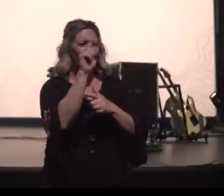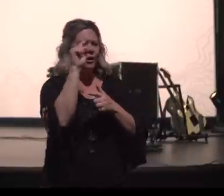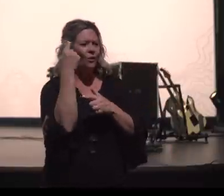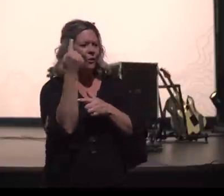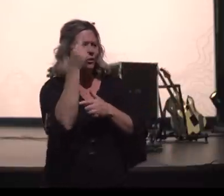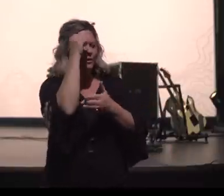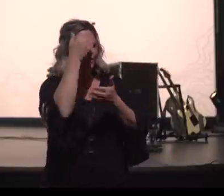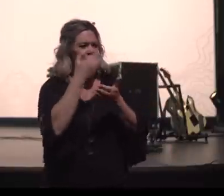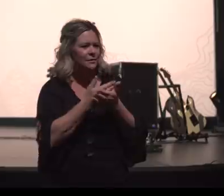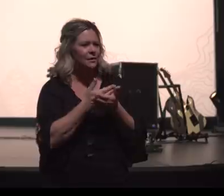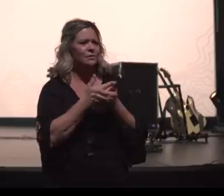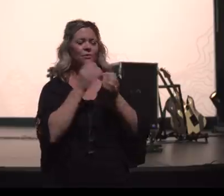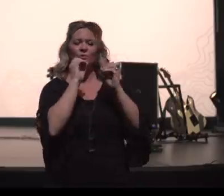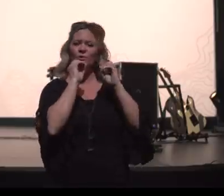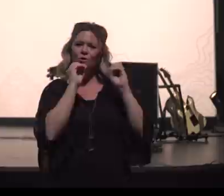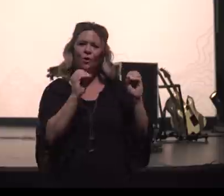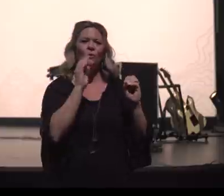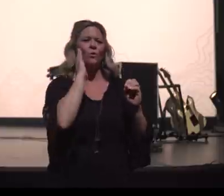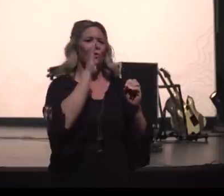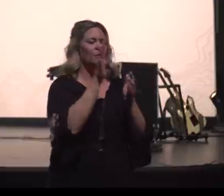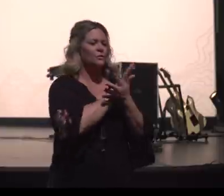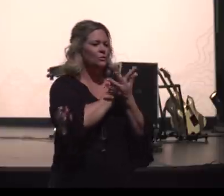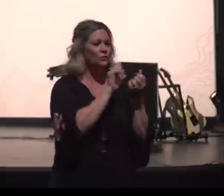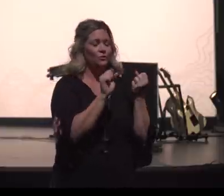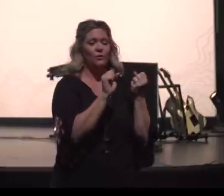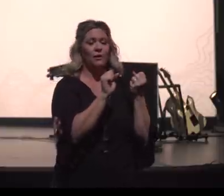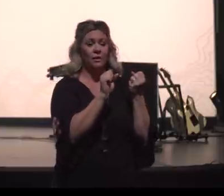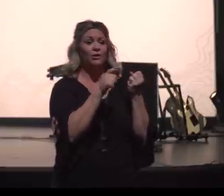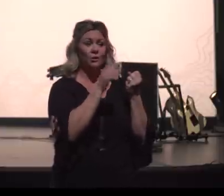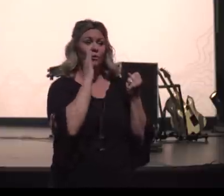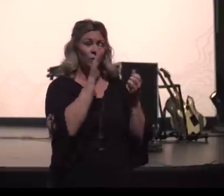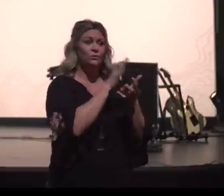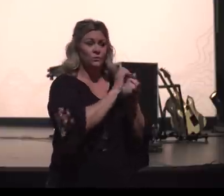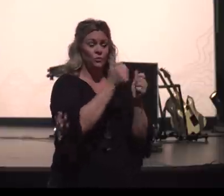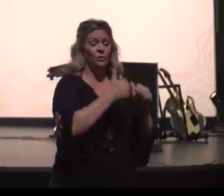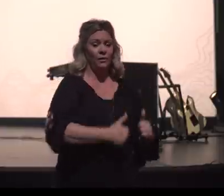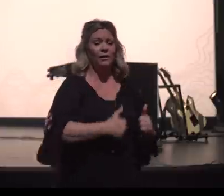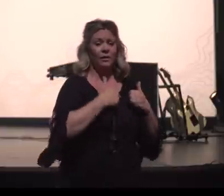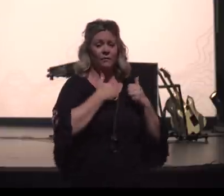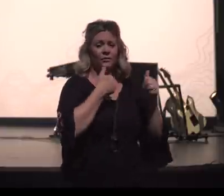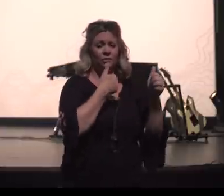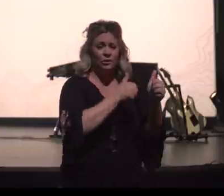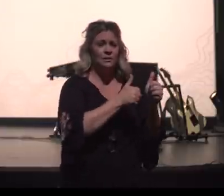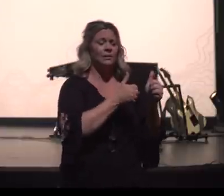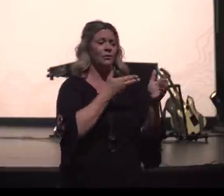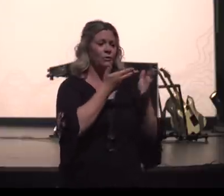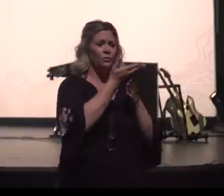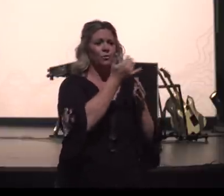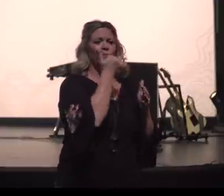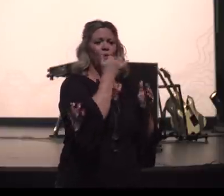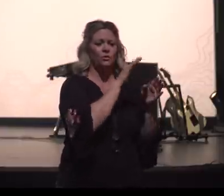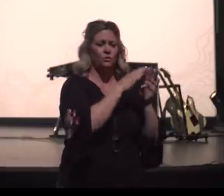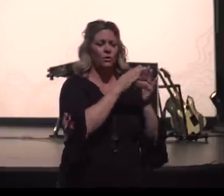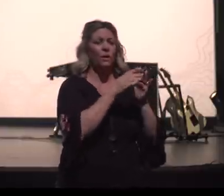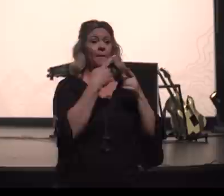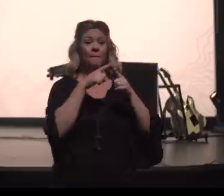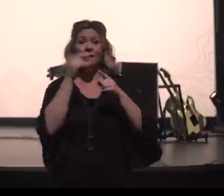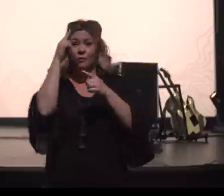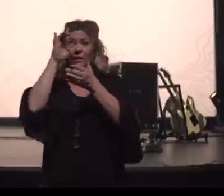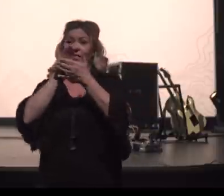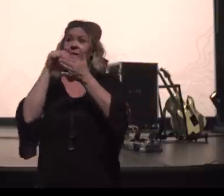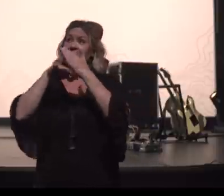son, and this is why, so that no one need be destroyed. You're gonna destroy your life chasing the wrong door. But by believing in him, anyone can